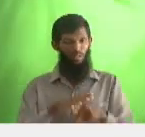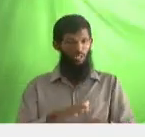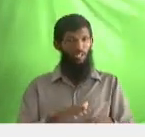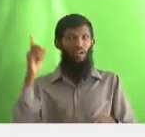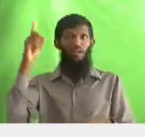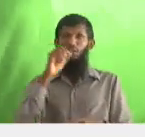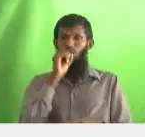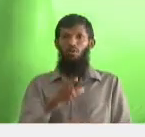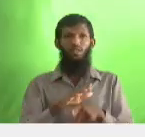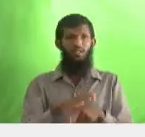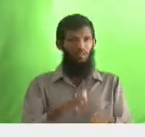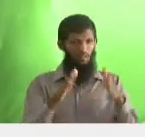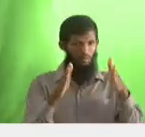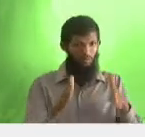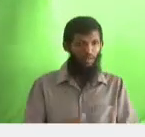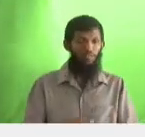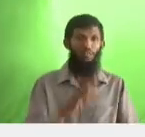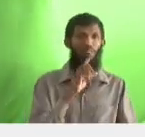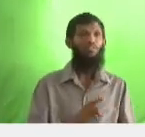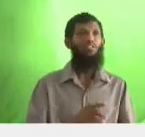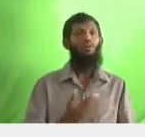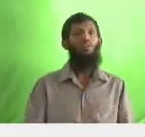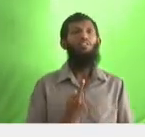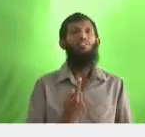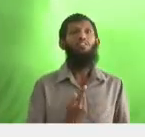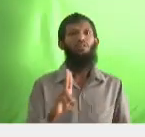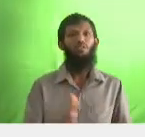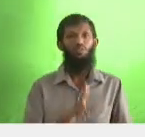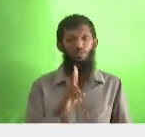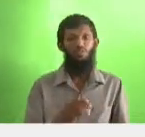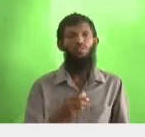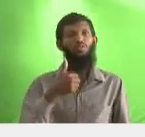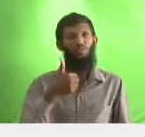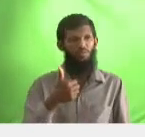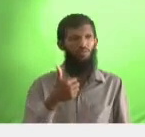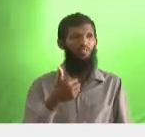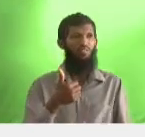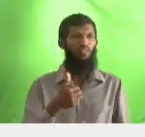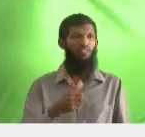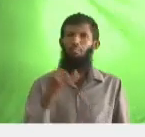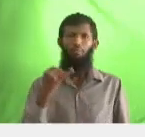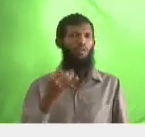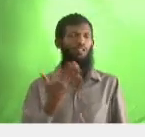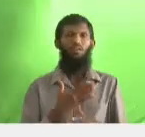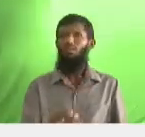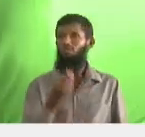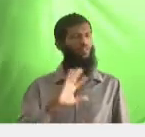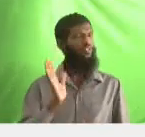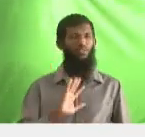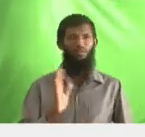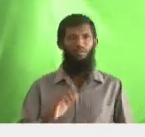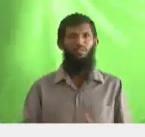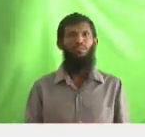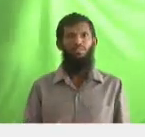to eat that which is halal and to spend from that which the Almighty has given them. May Allah make us from among